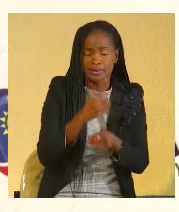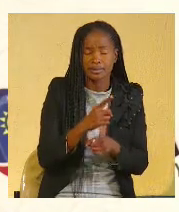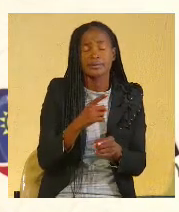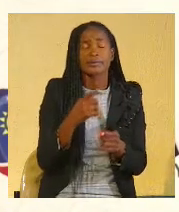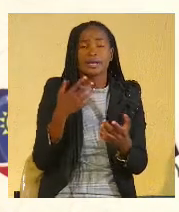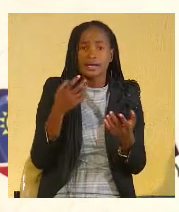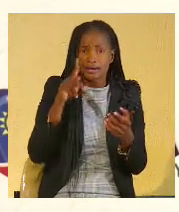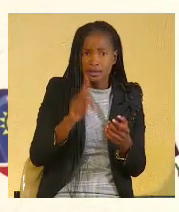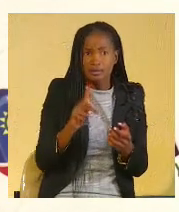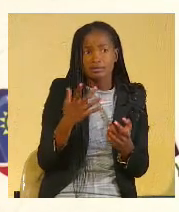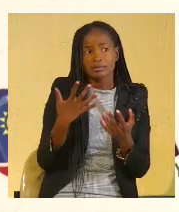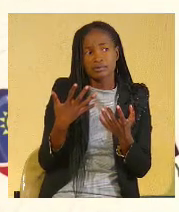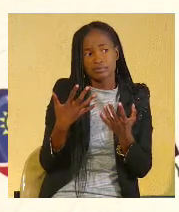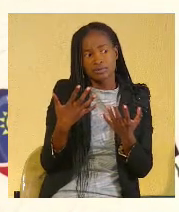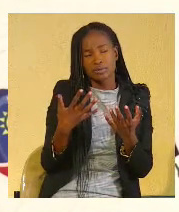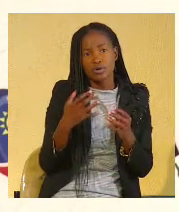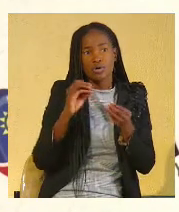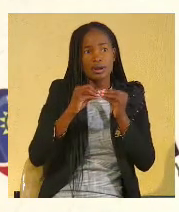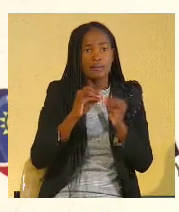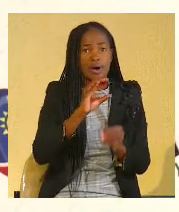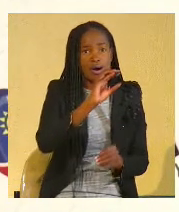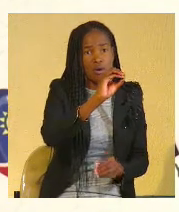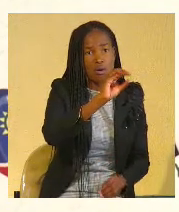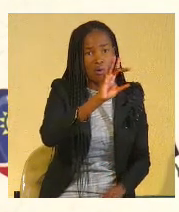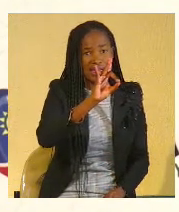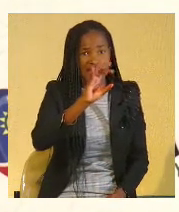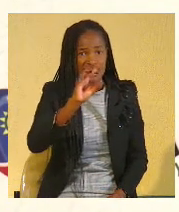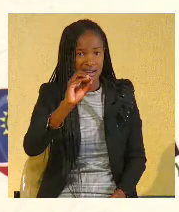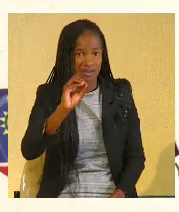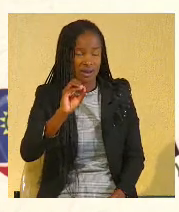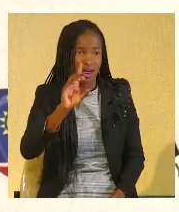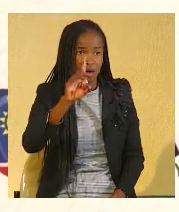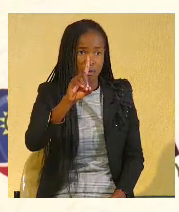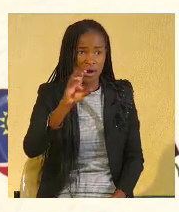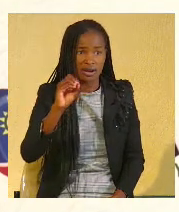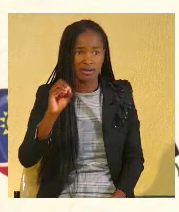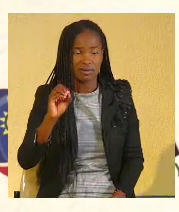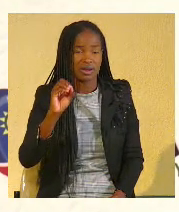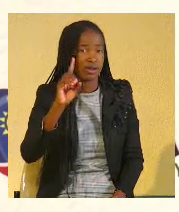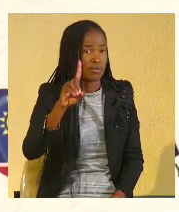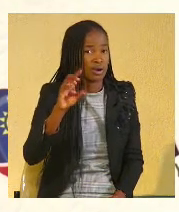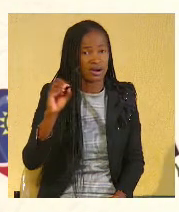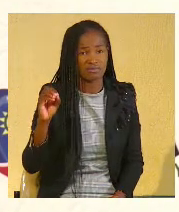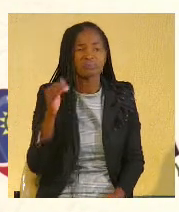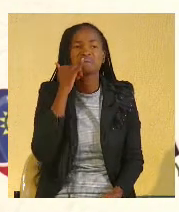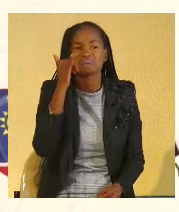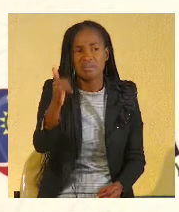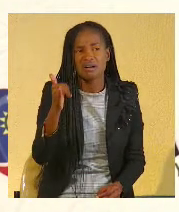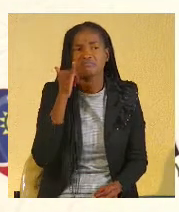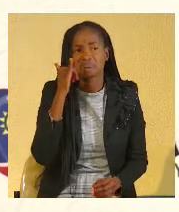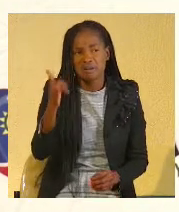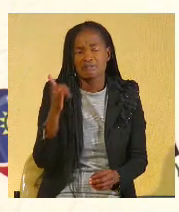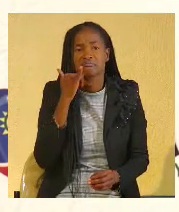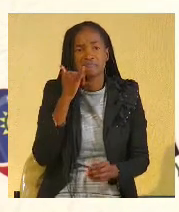covid.nam@mict.gov.na, and of course the hotline number of the Ministry of Health around COVID-19 health issues, that is 0800